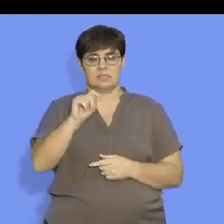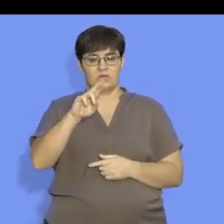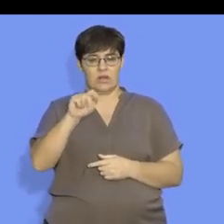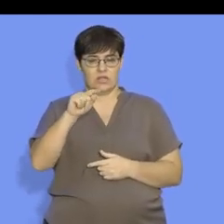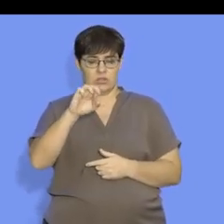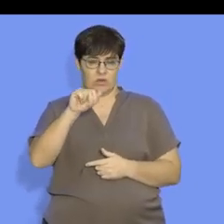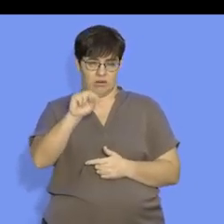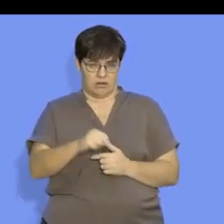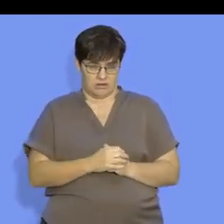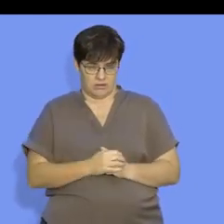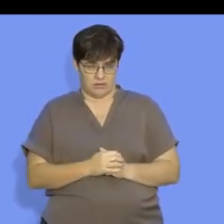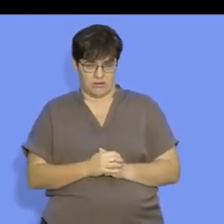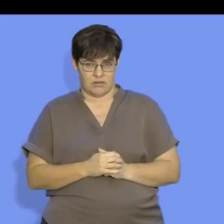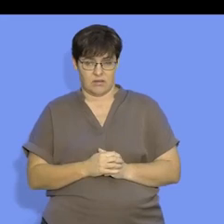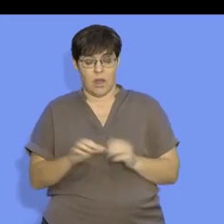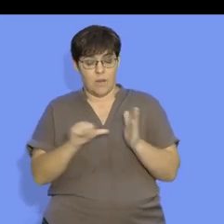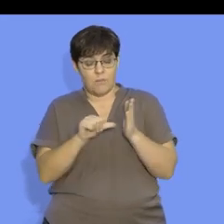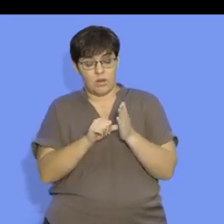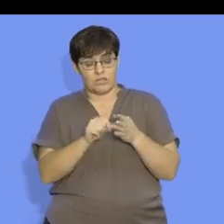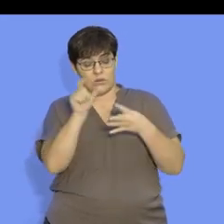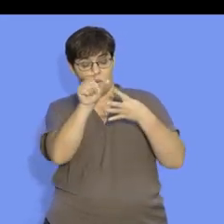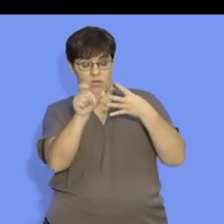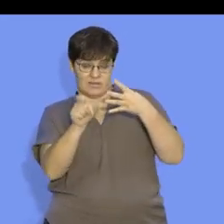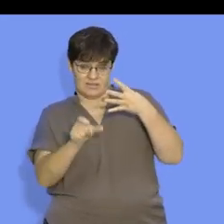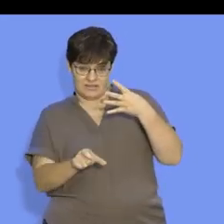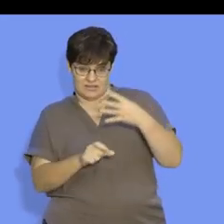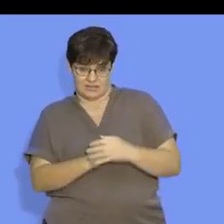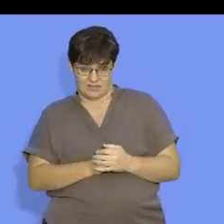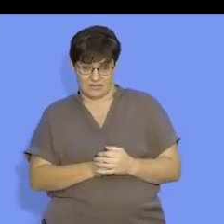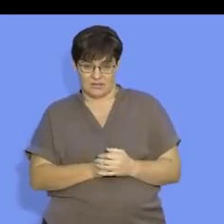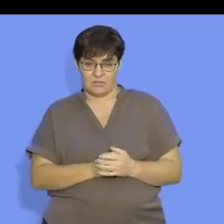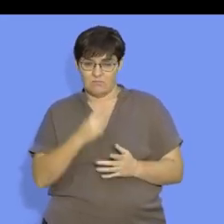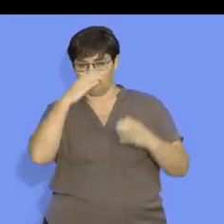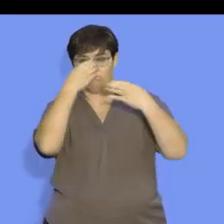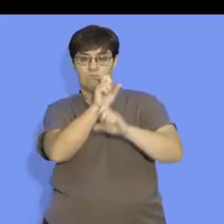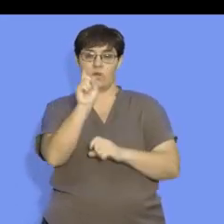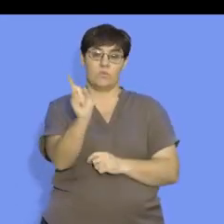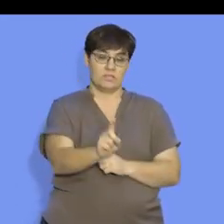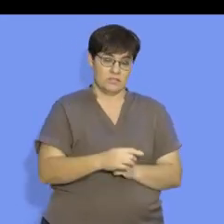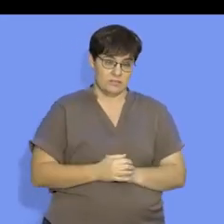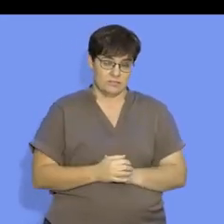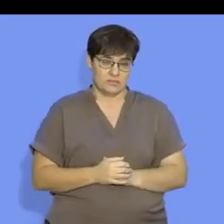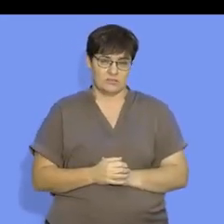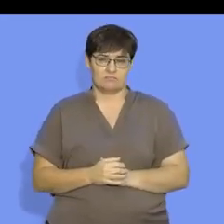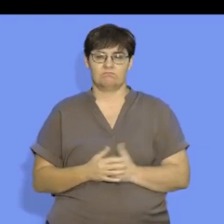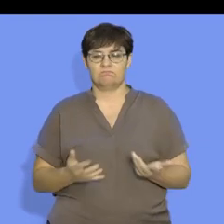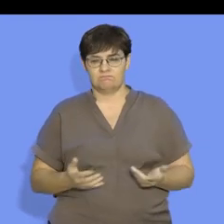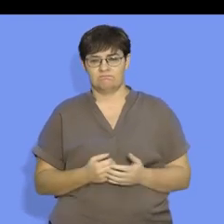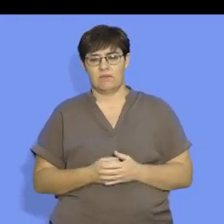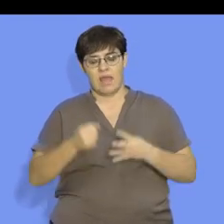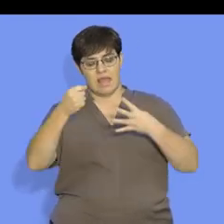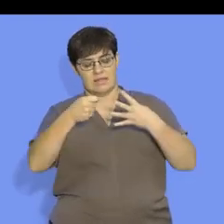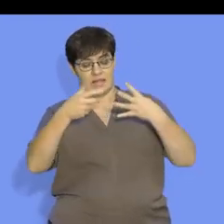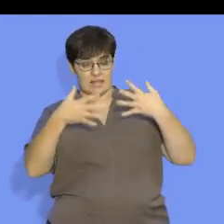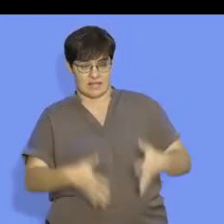titration. Right, okay? So the key terms, again, that we want to focus on, we shall be